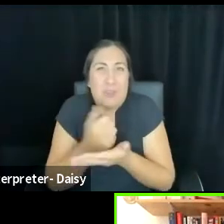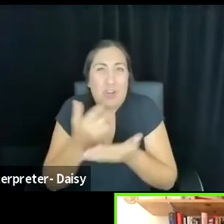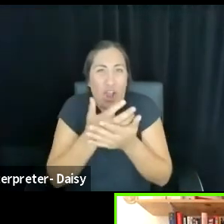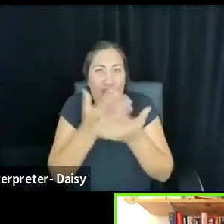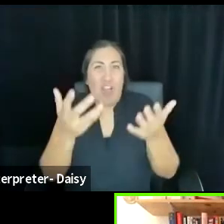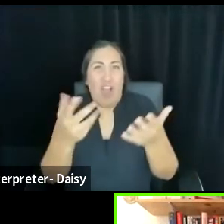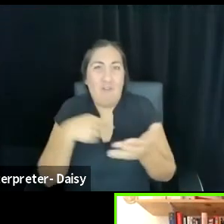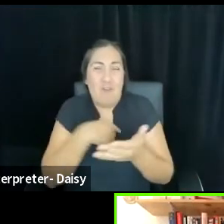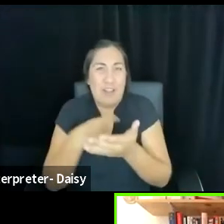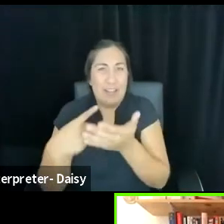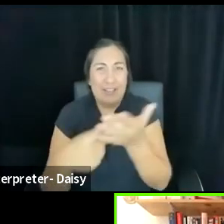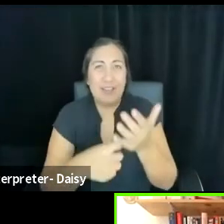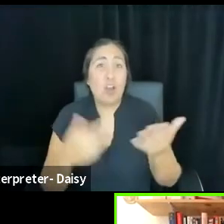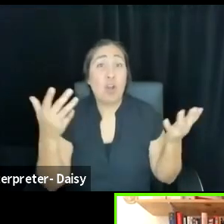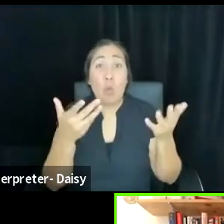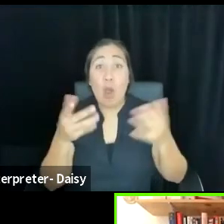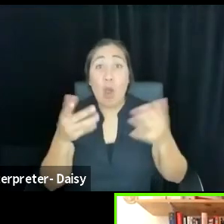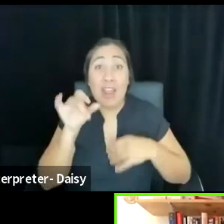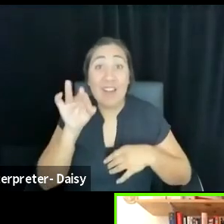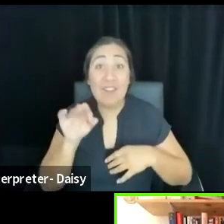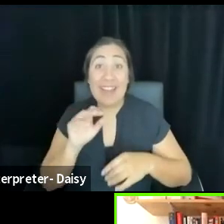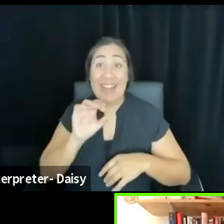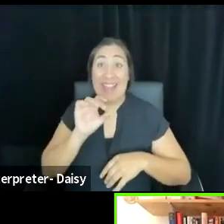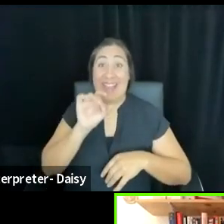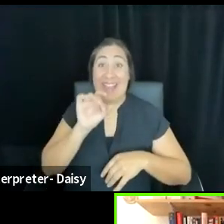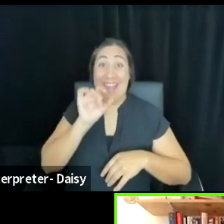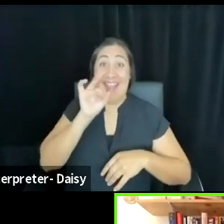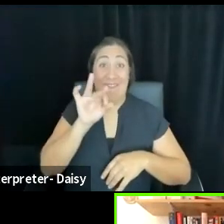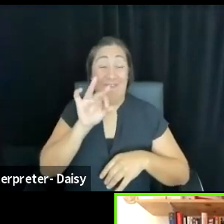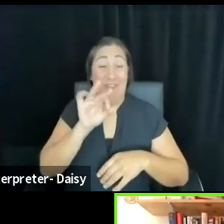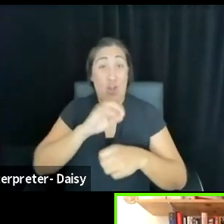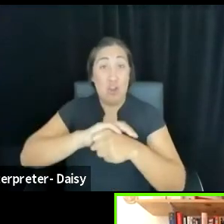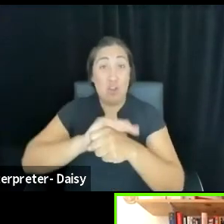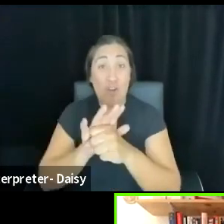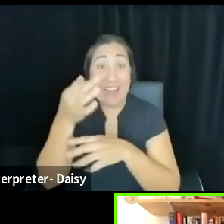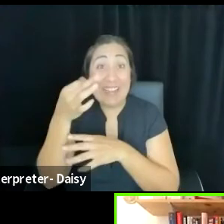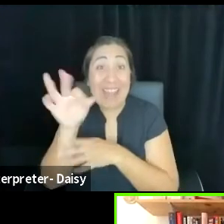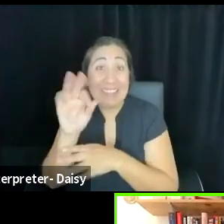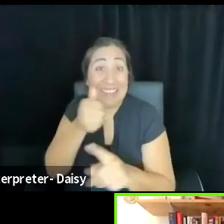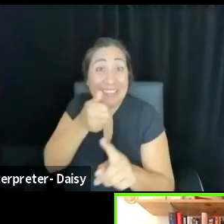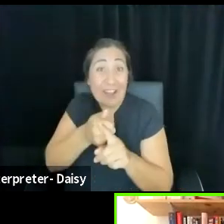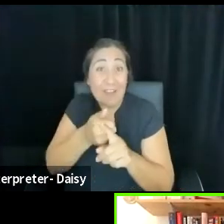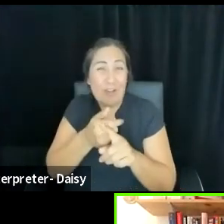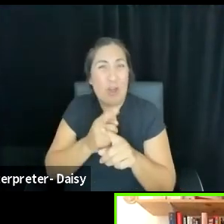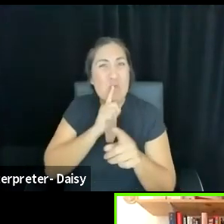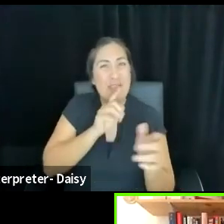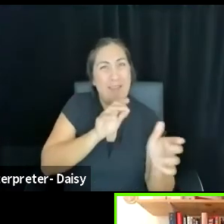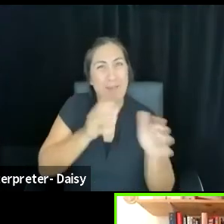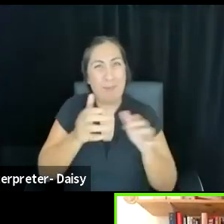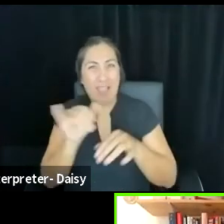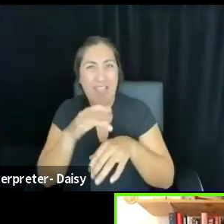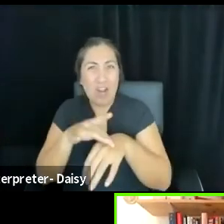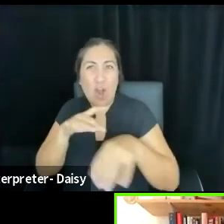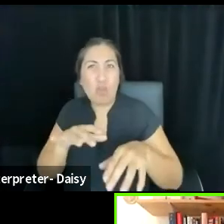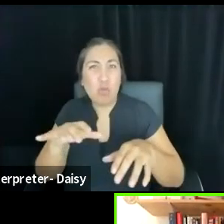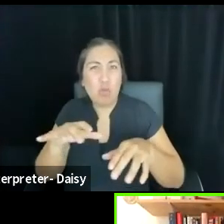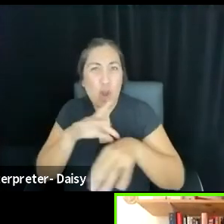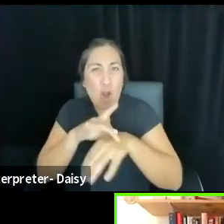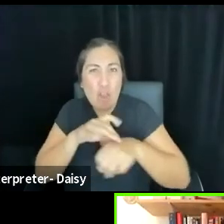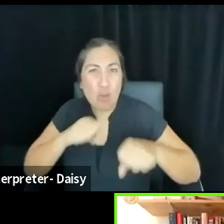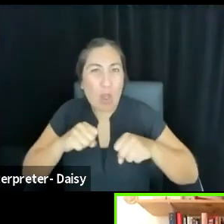then let's be real, the foundation of the American theater was a bit cracked before this moment, right? And if anything, this